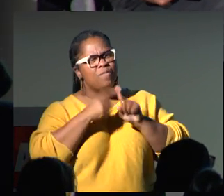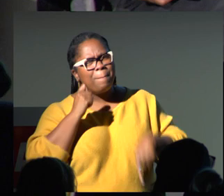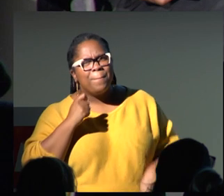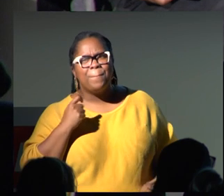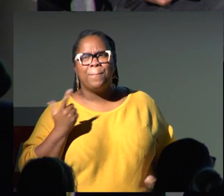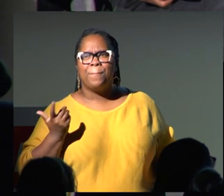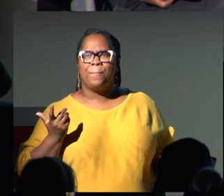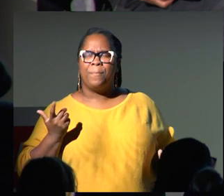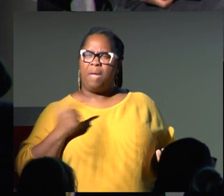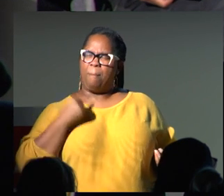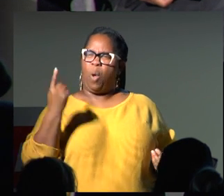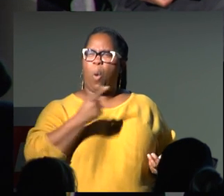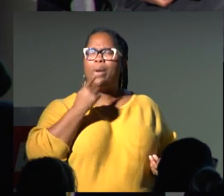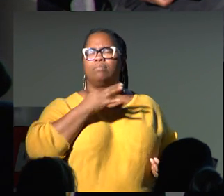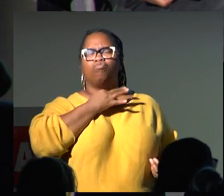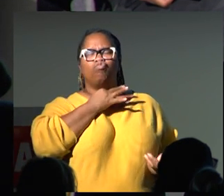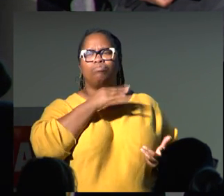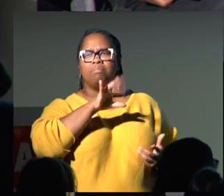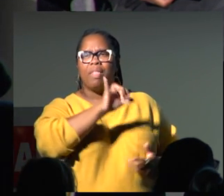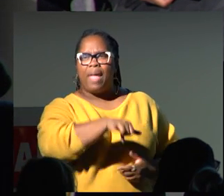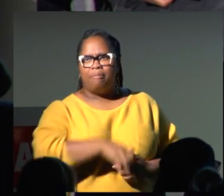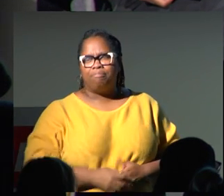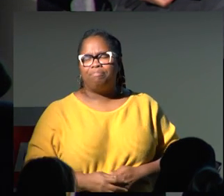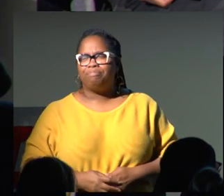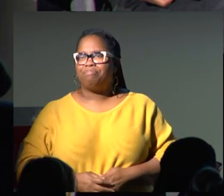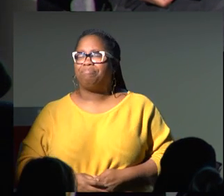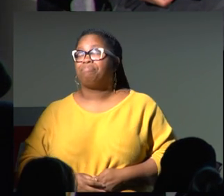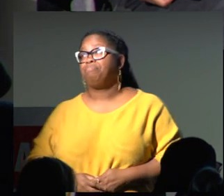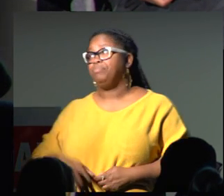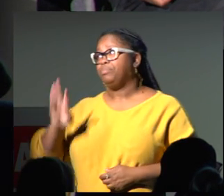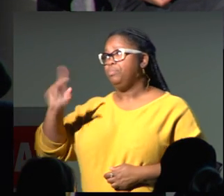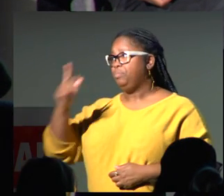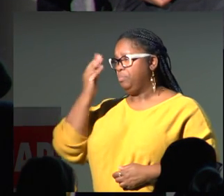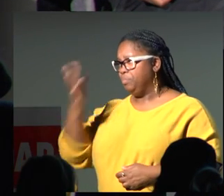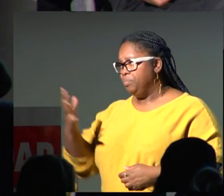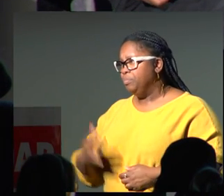always intrigued by it. Well, I tell you what,